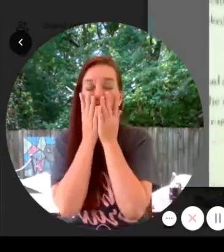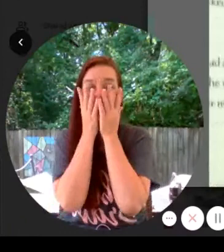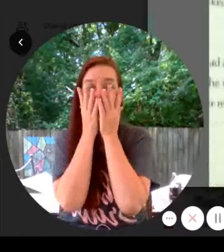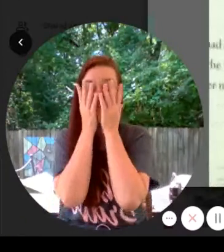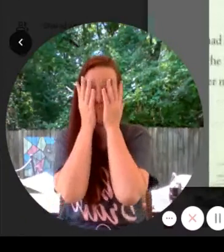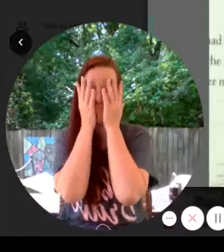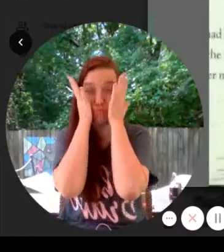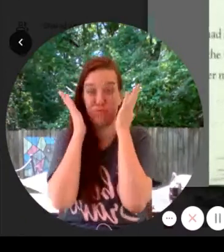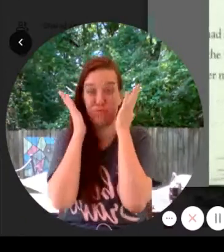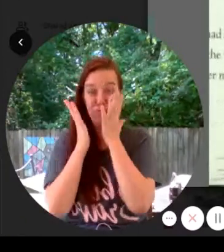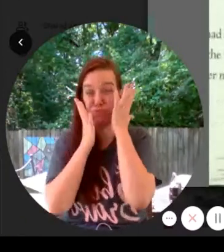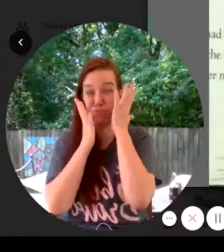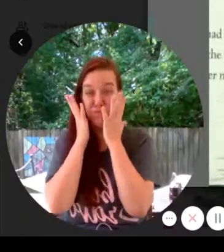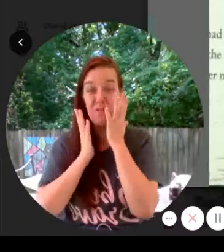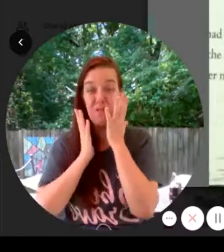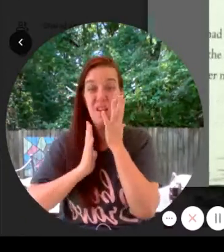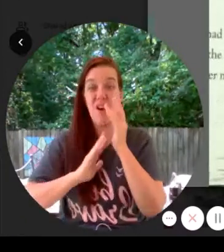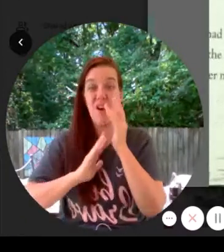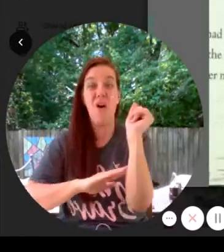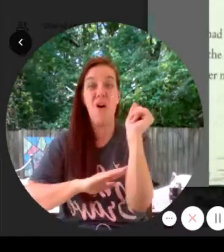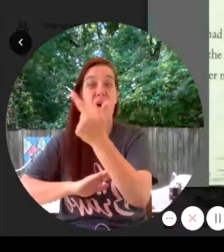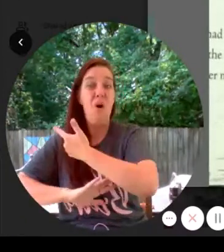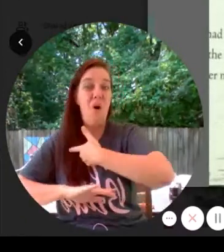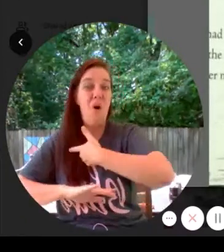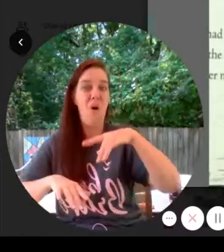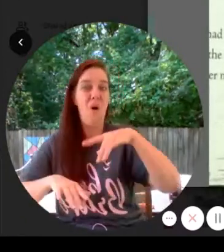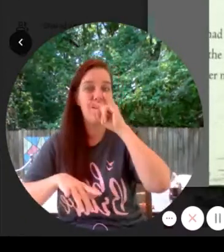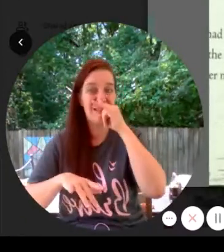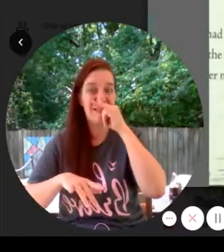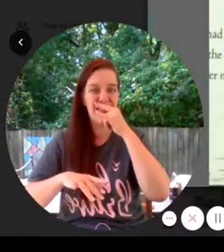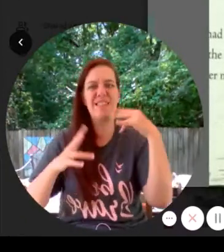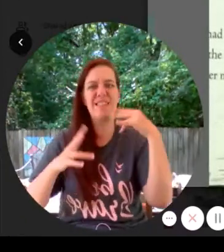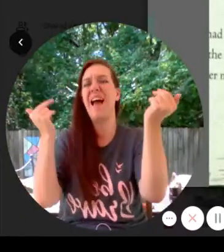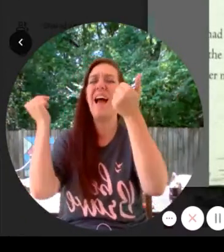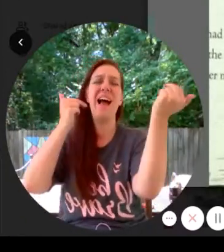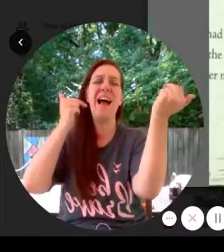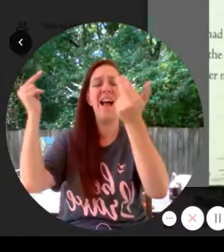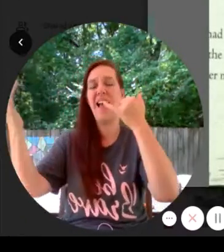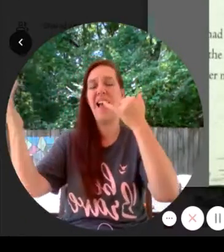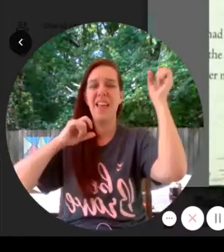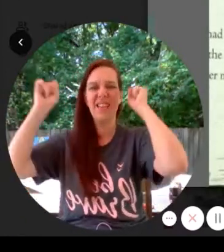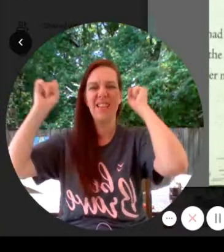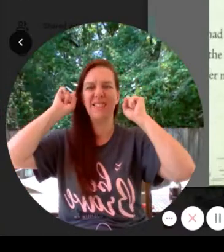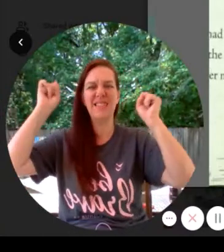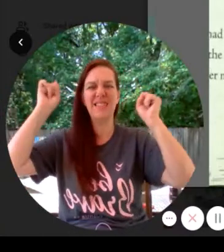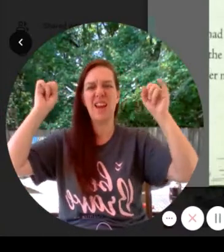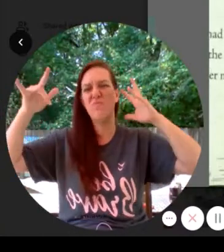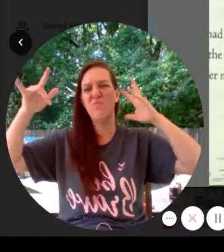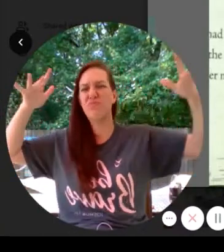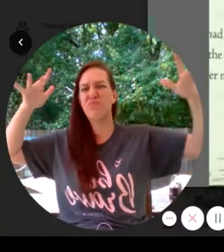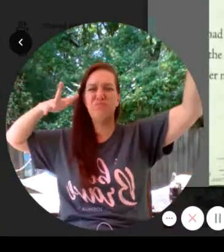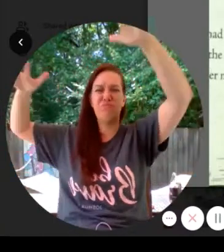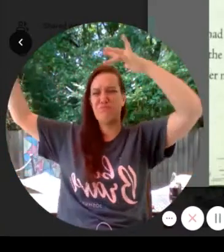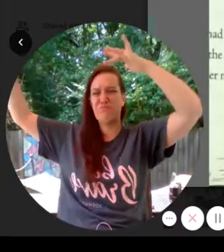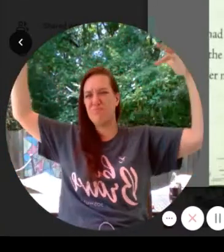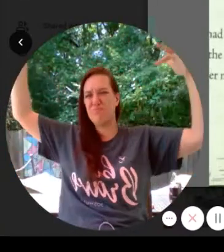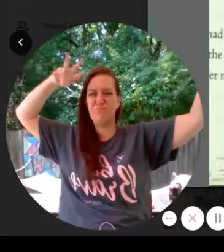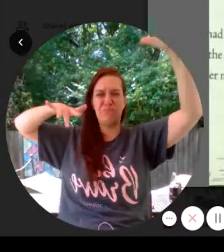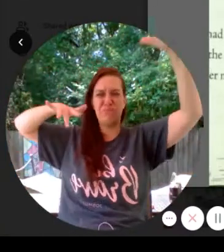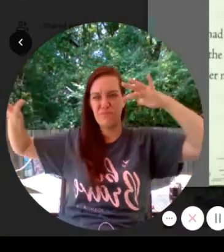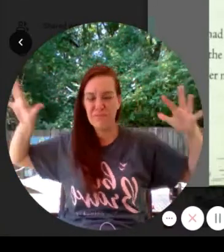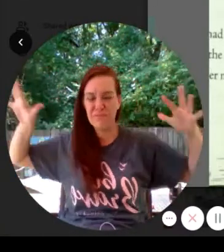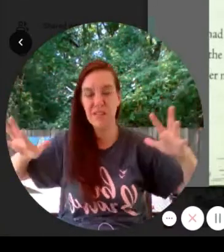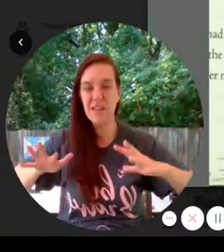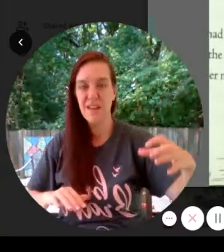The kids laughed loudly, and the sound bounced all around the gym. Coach